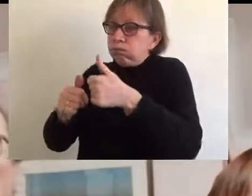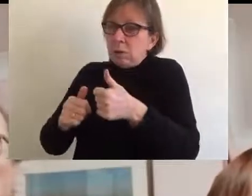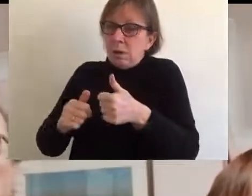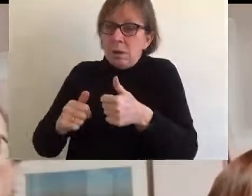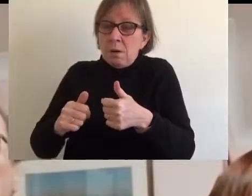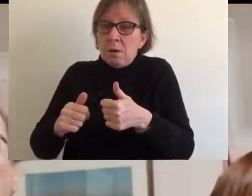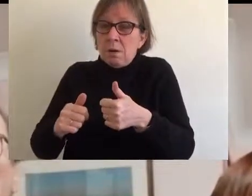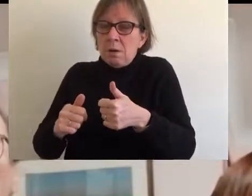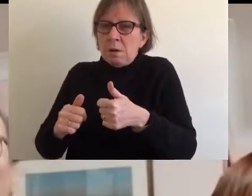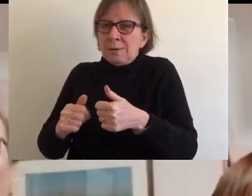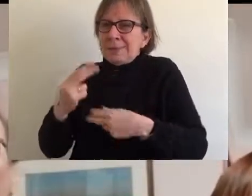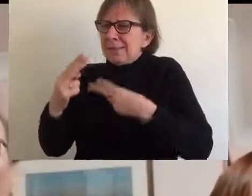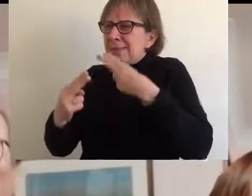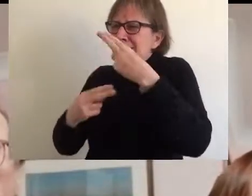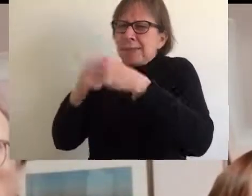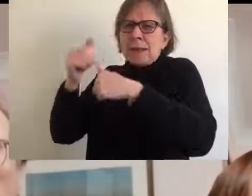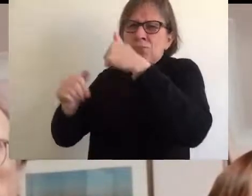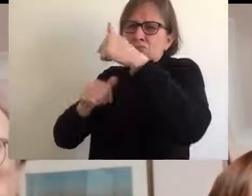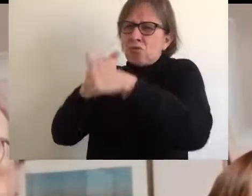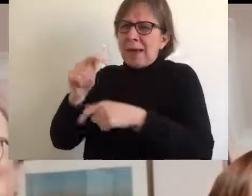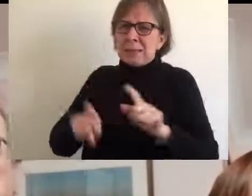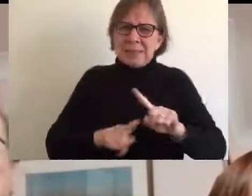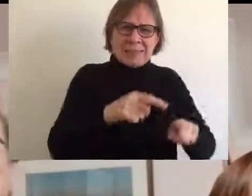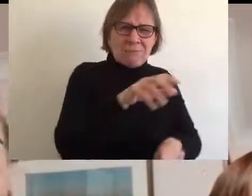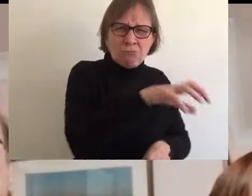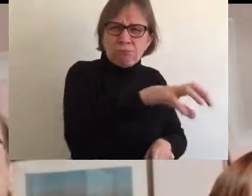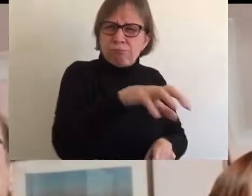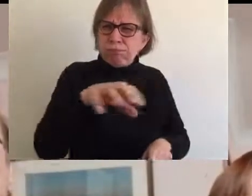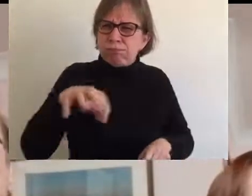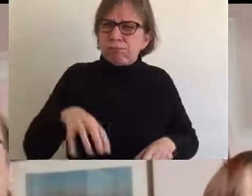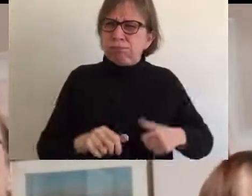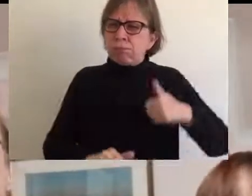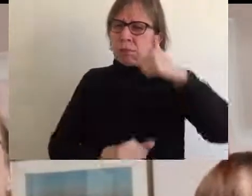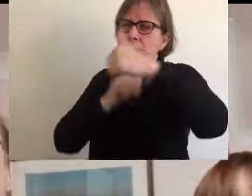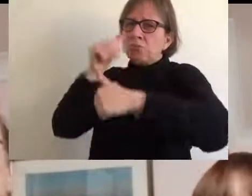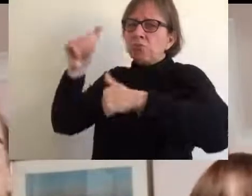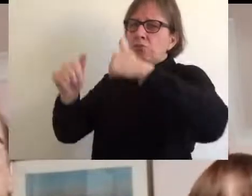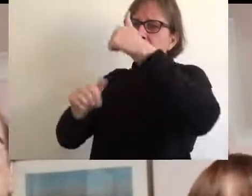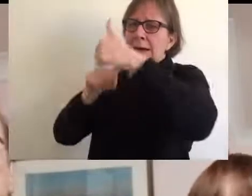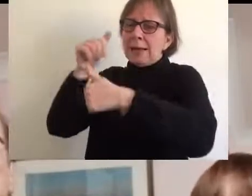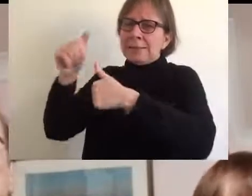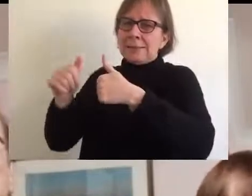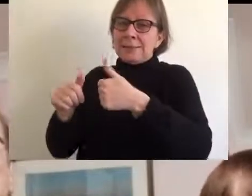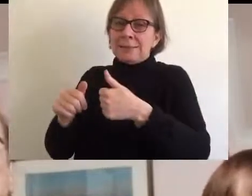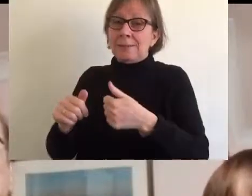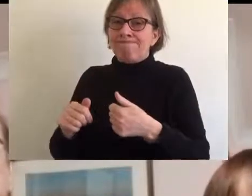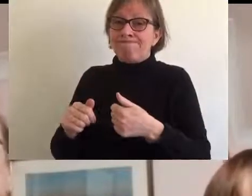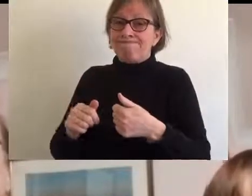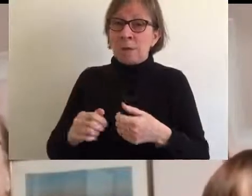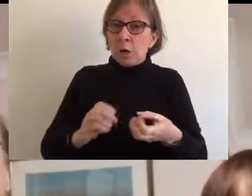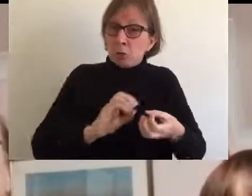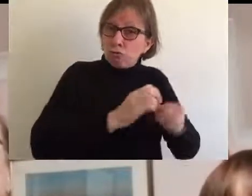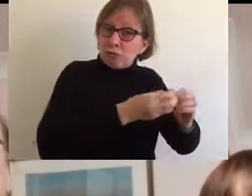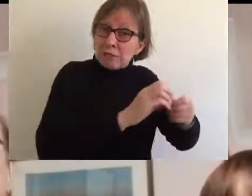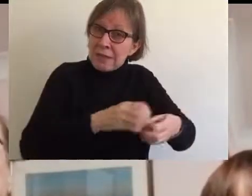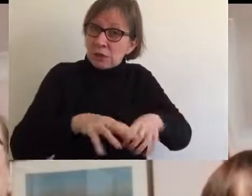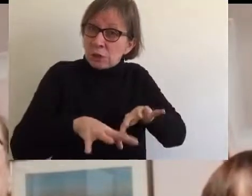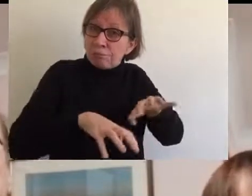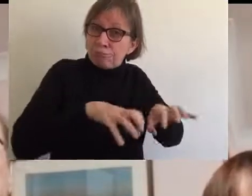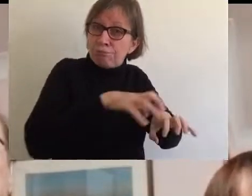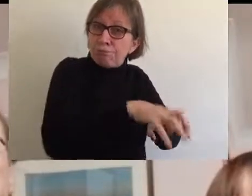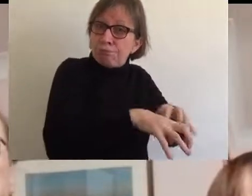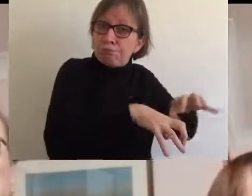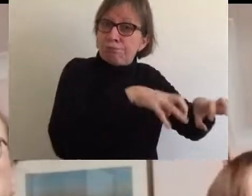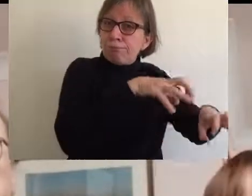the world and among all peoples. We sing your praise in the midst of creation